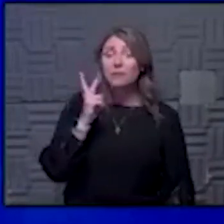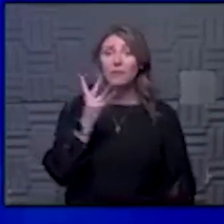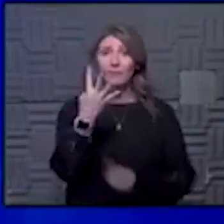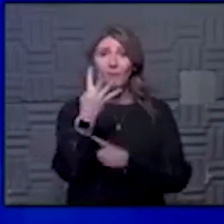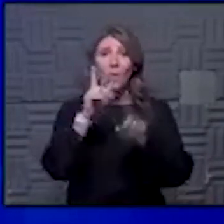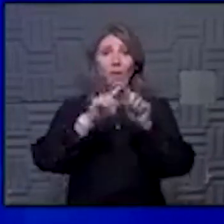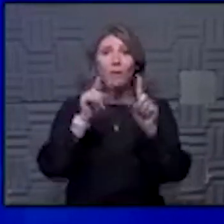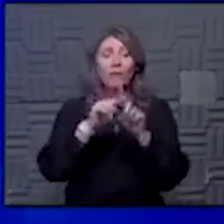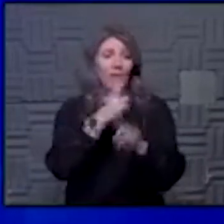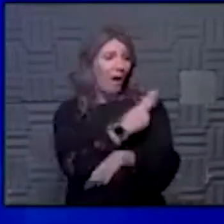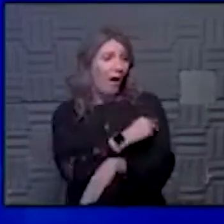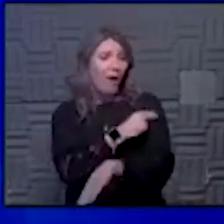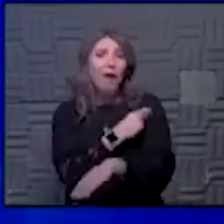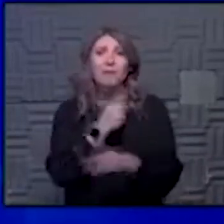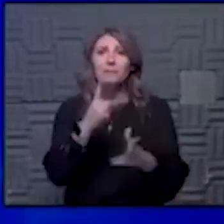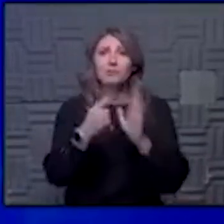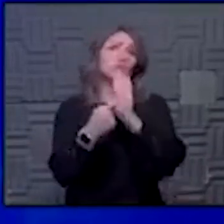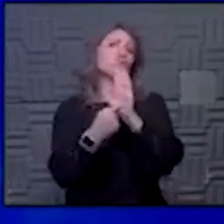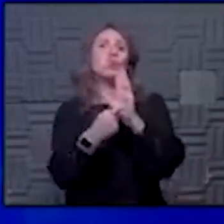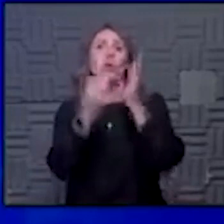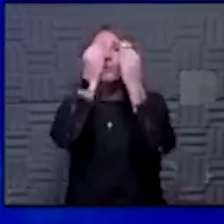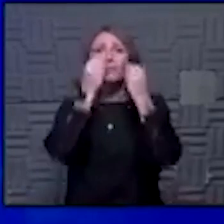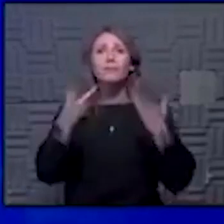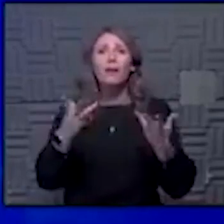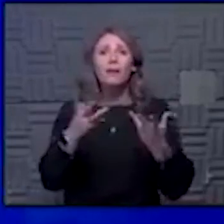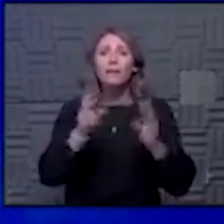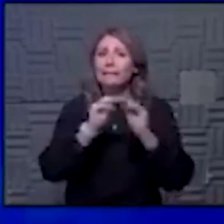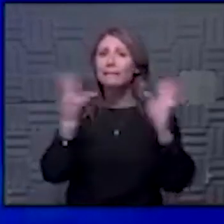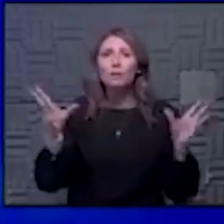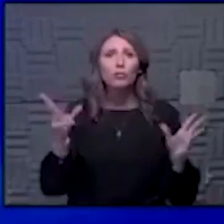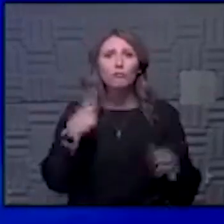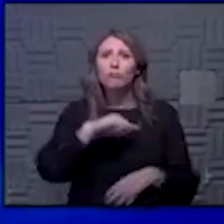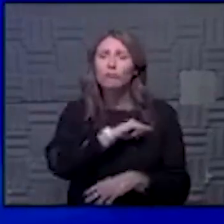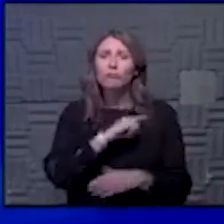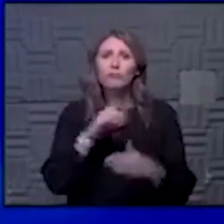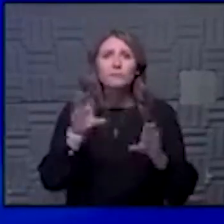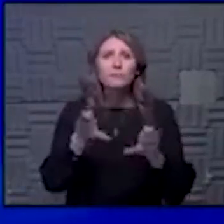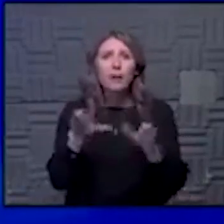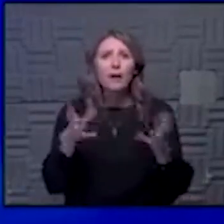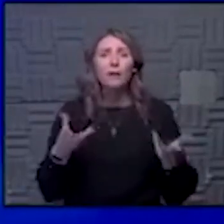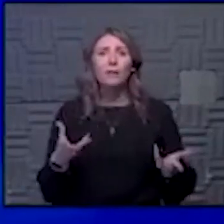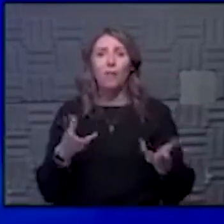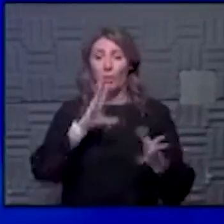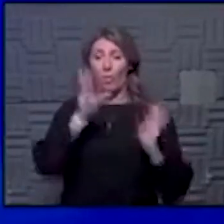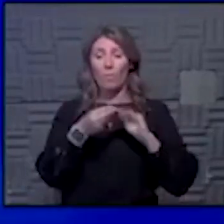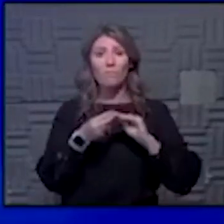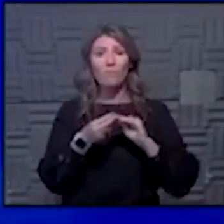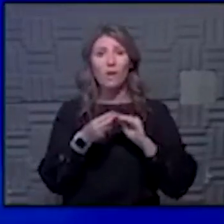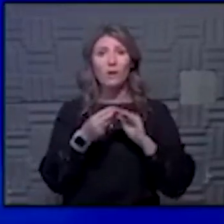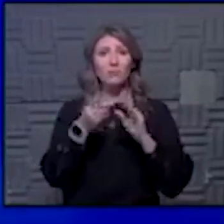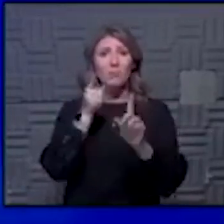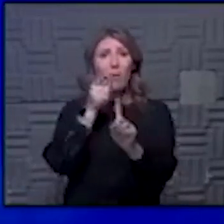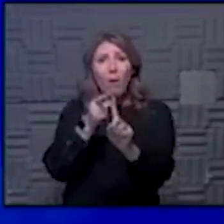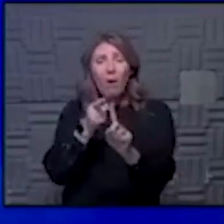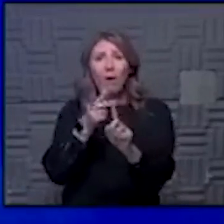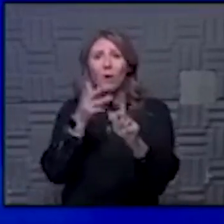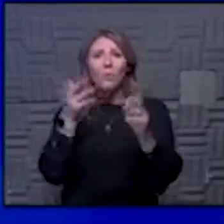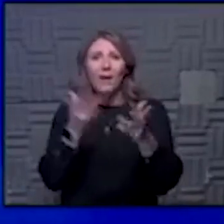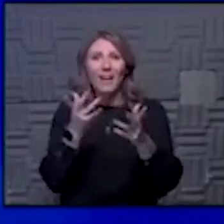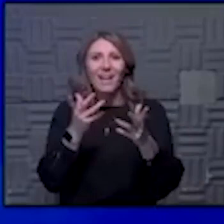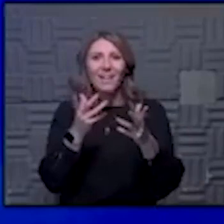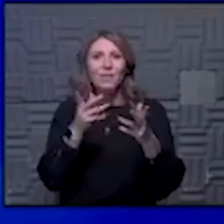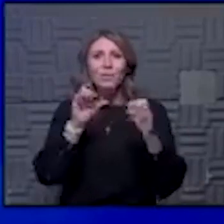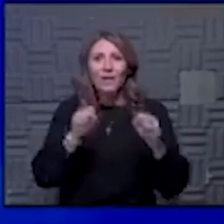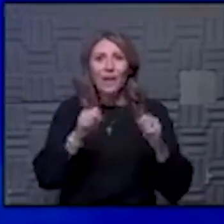hospitals today. We've shown you our data. We've been very transparent. And I think the overall message is you can bend the curve, but you have to follow